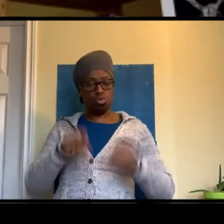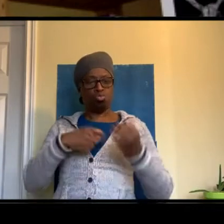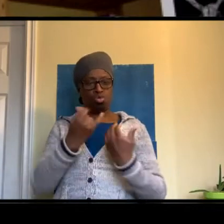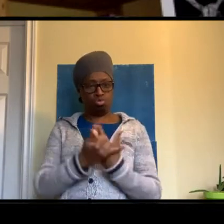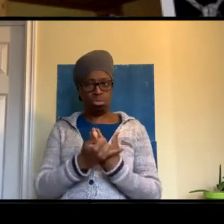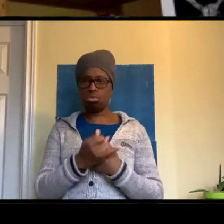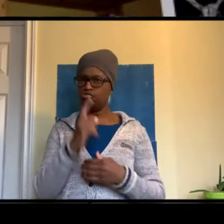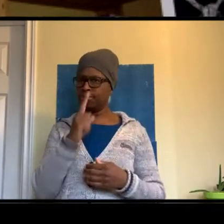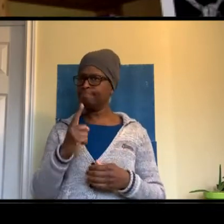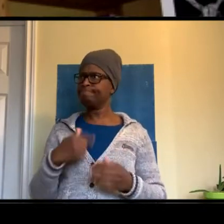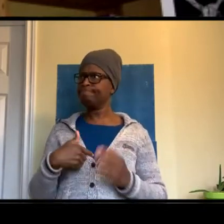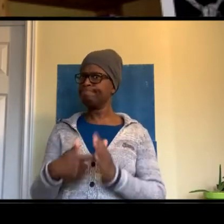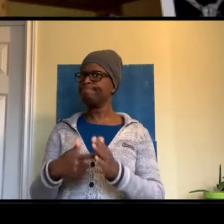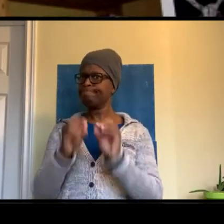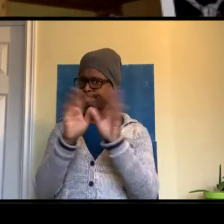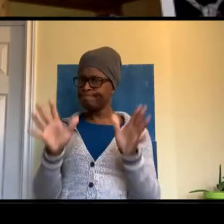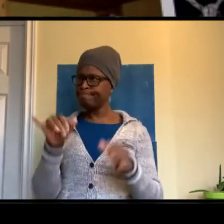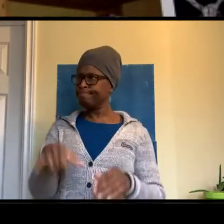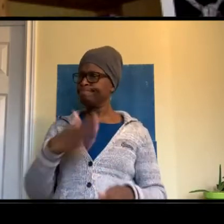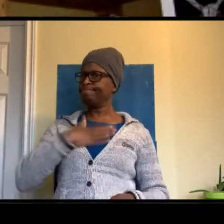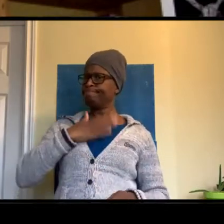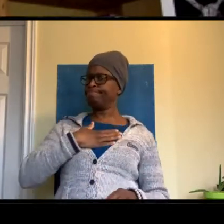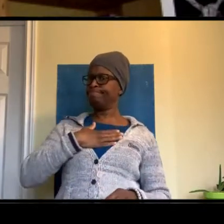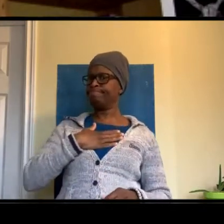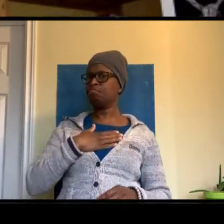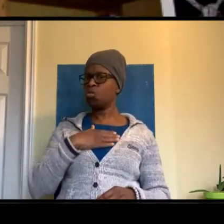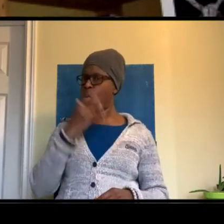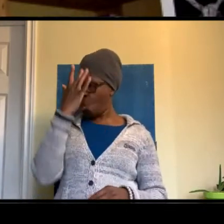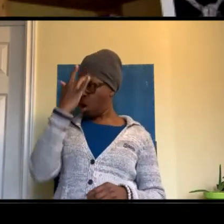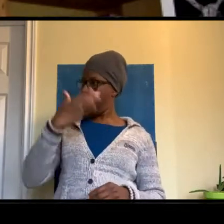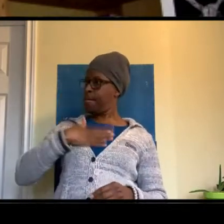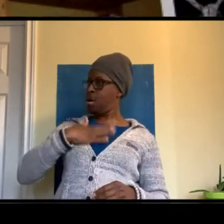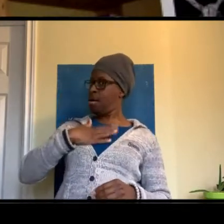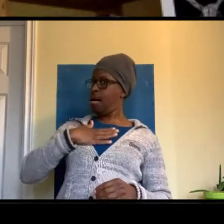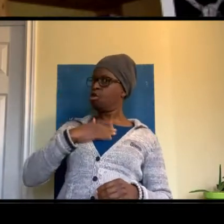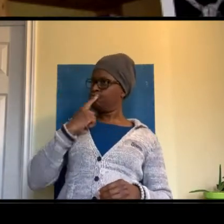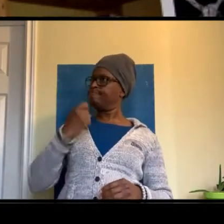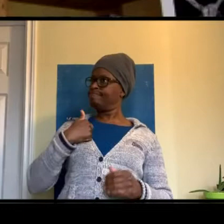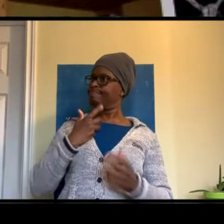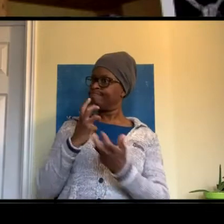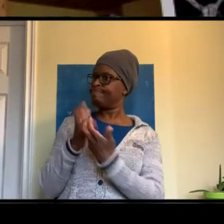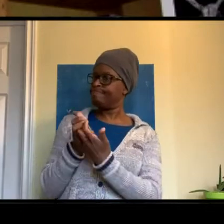to express that on the page is really, really vital.